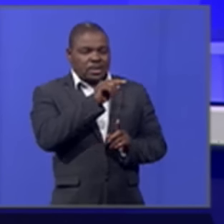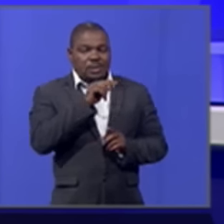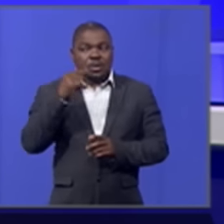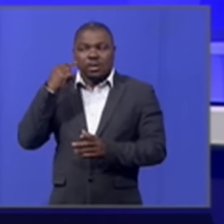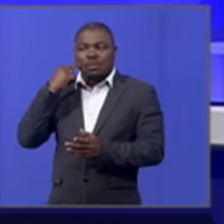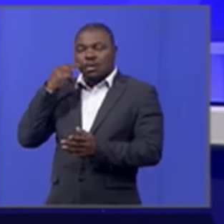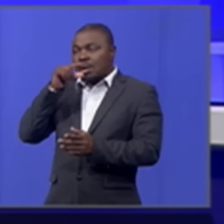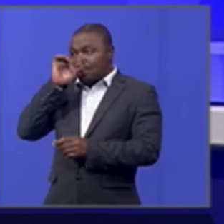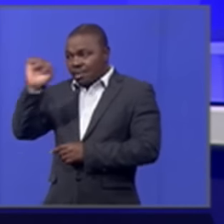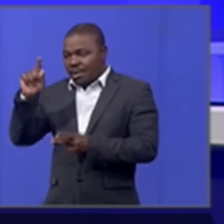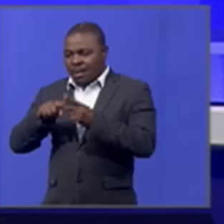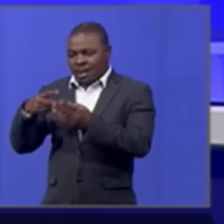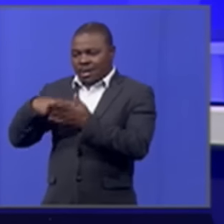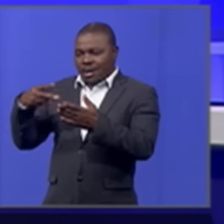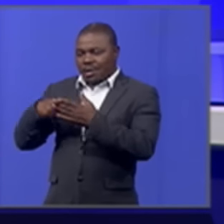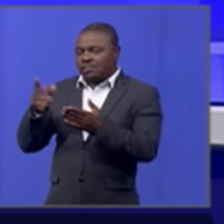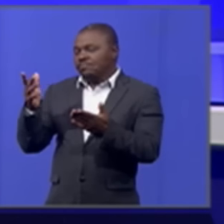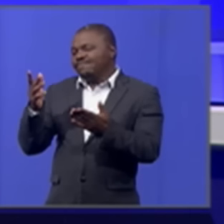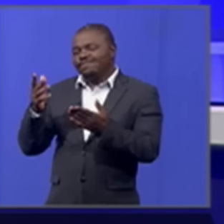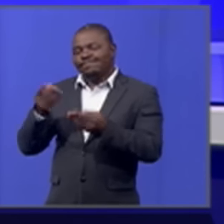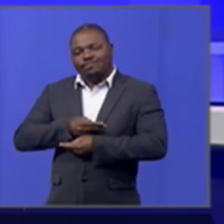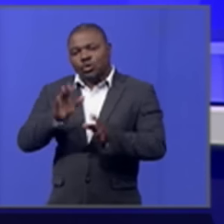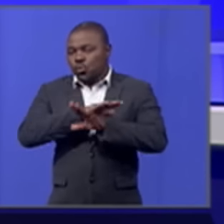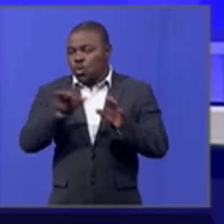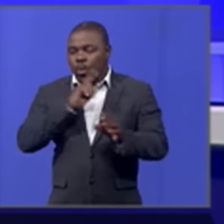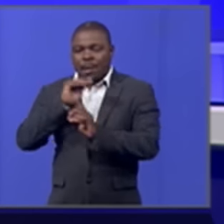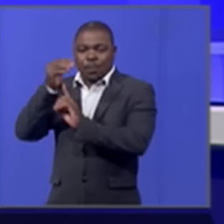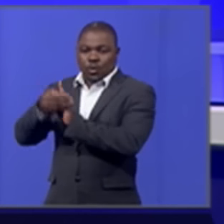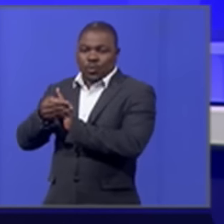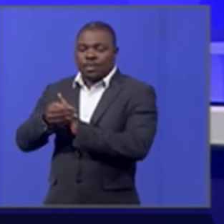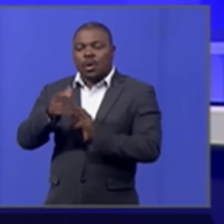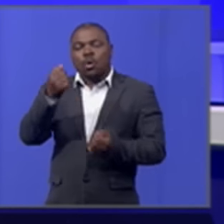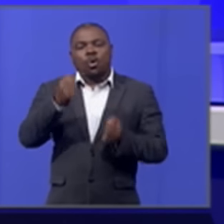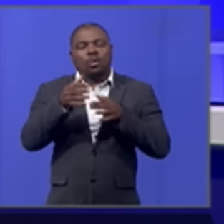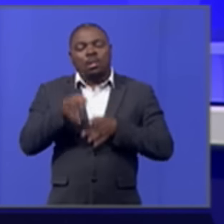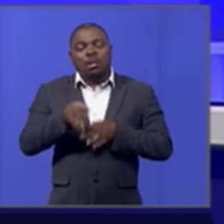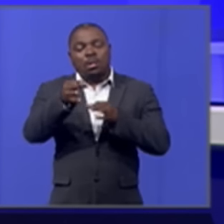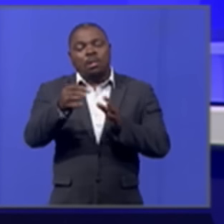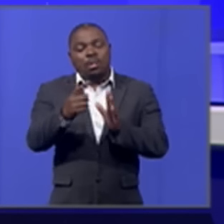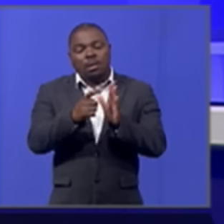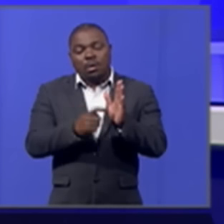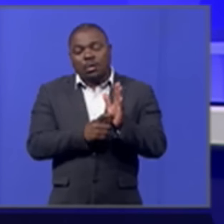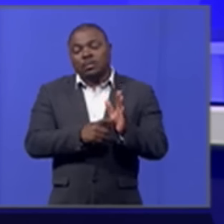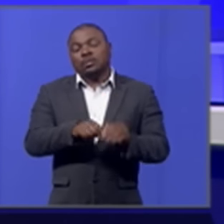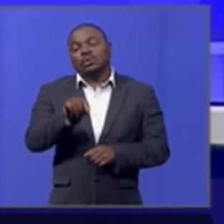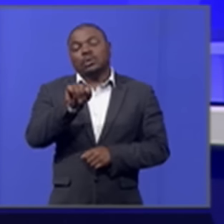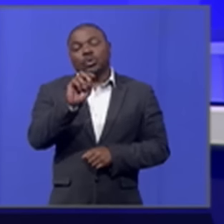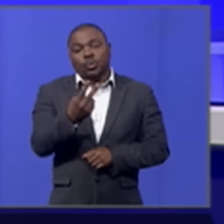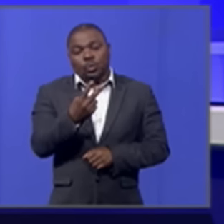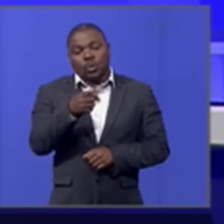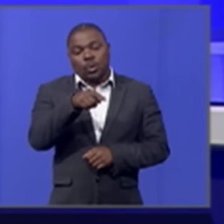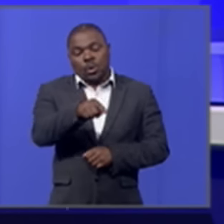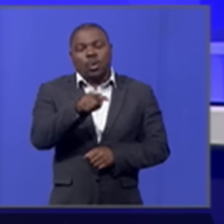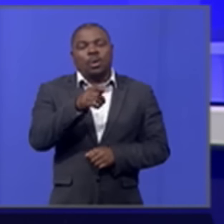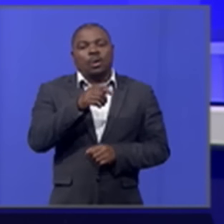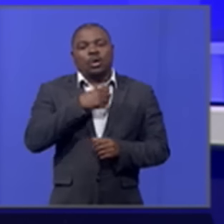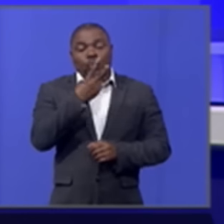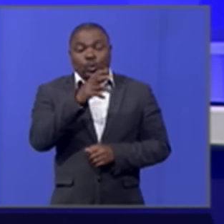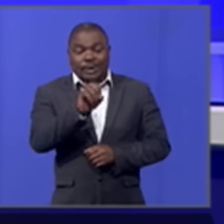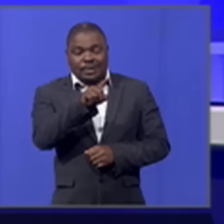ya mabaka a tshireletso. Morero o buseditswe morago go fitla Phatwe a le 20. O latofadiwa ka go leka go